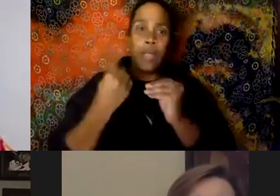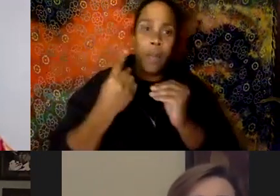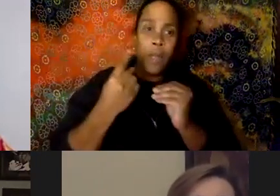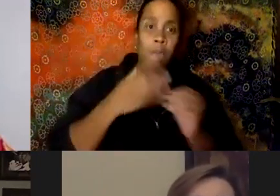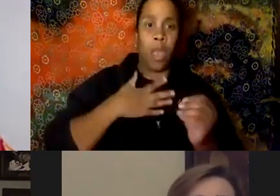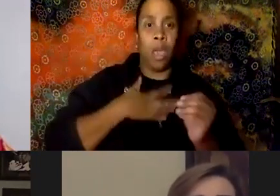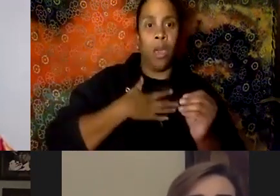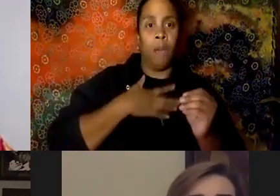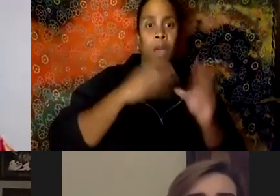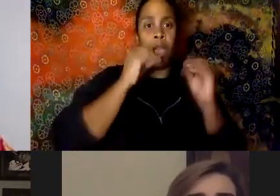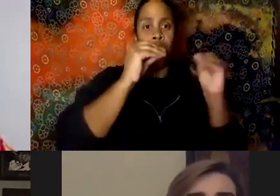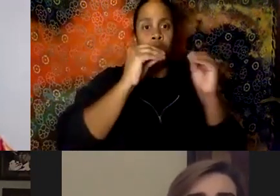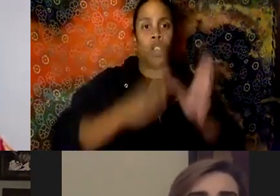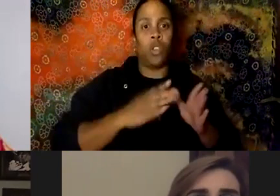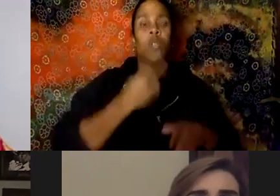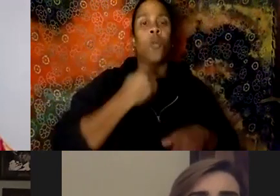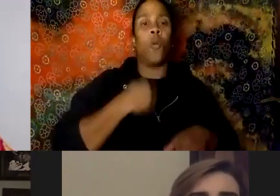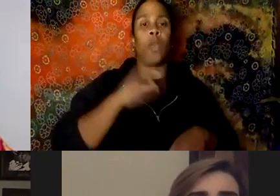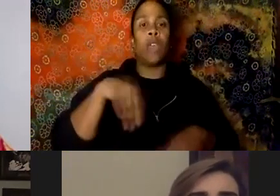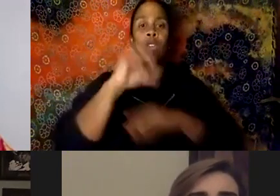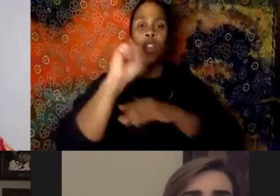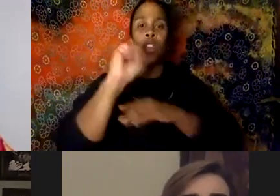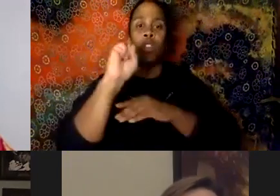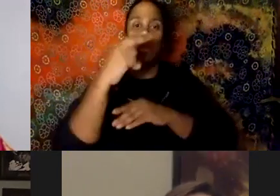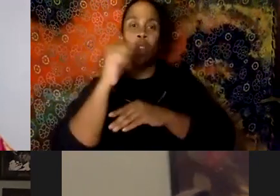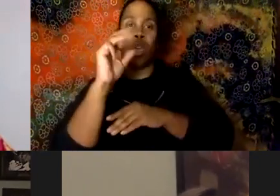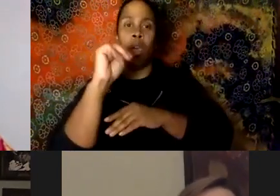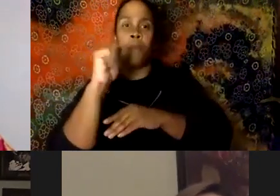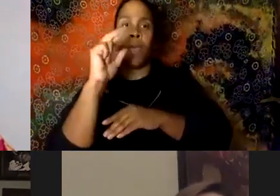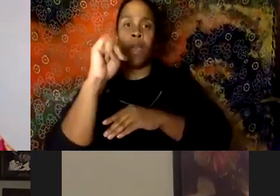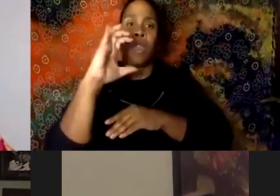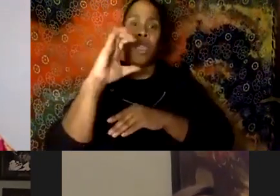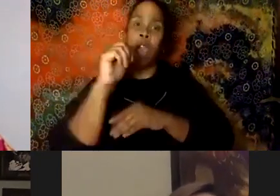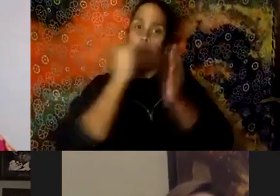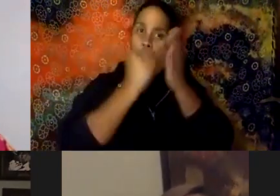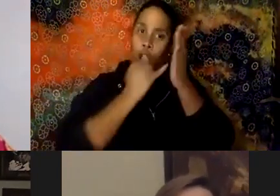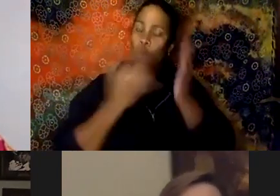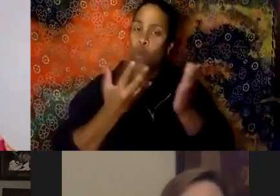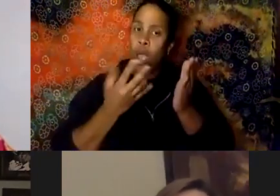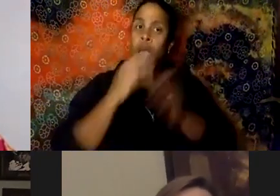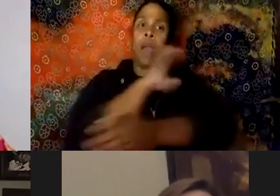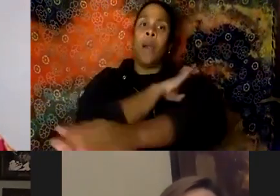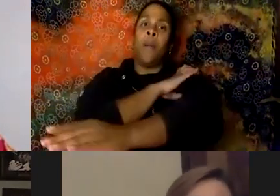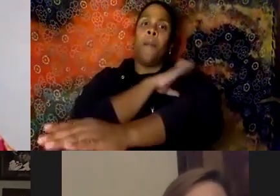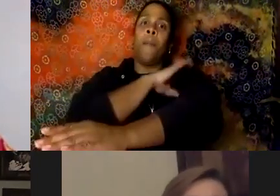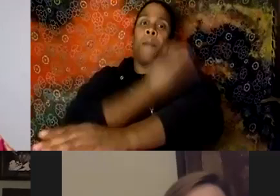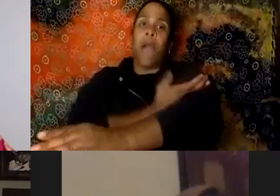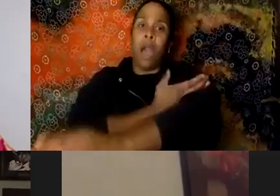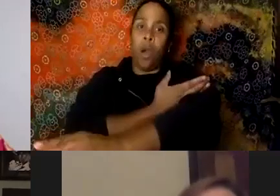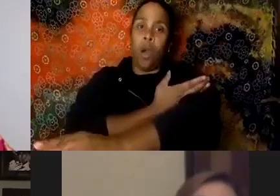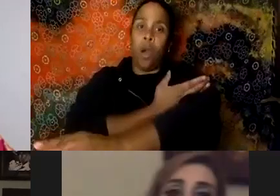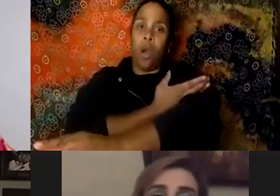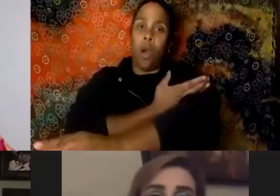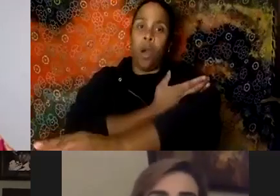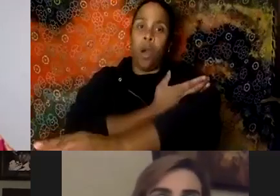teachers have said, that shamanic art is power. So you have power in your art. And